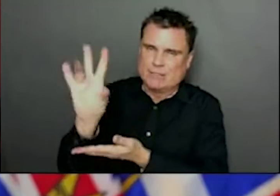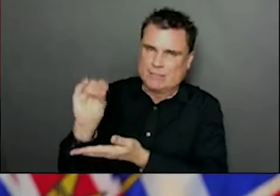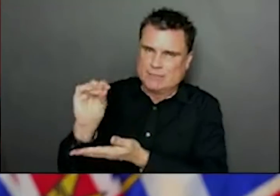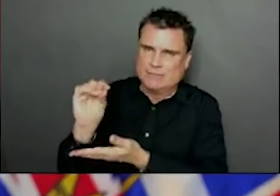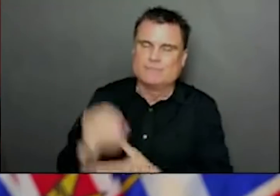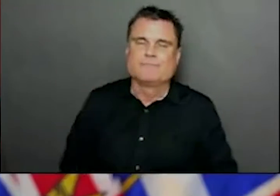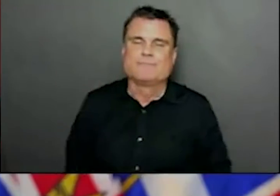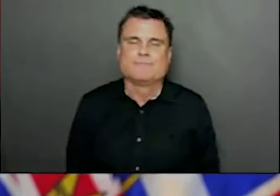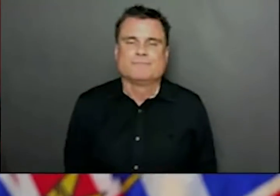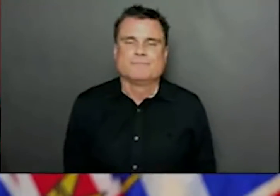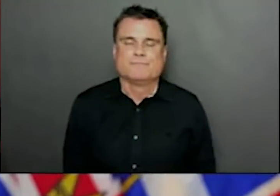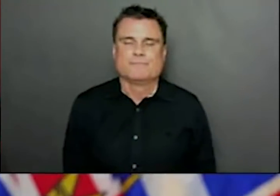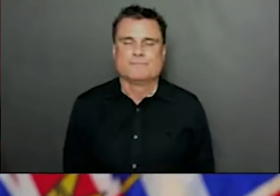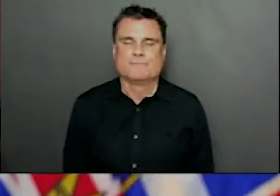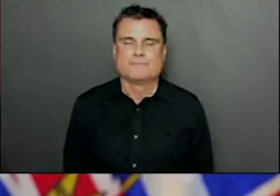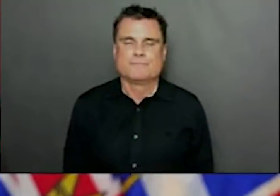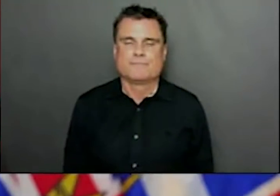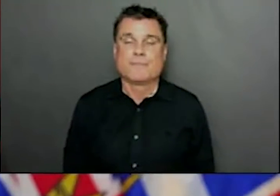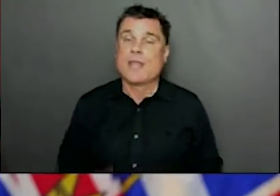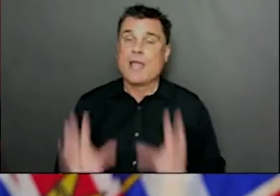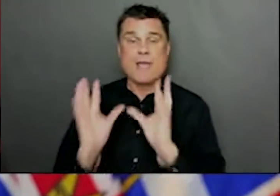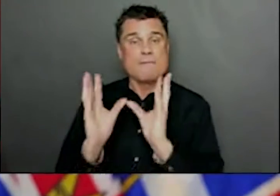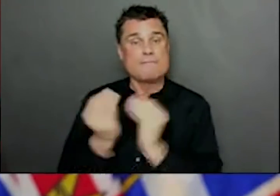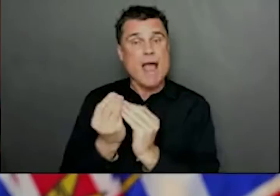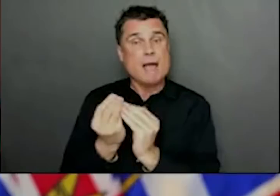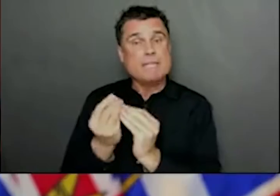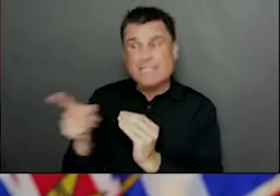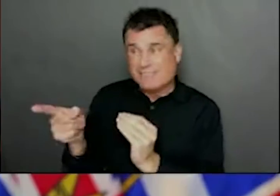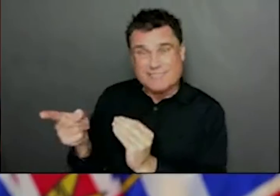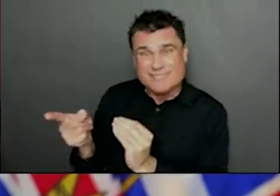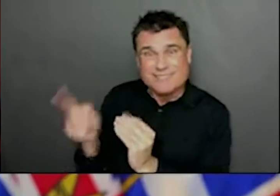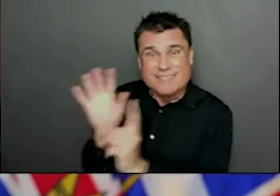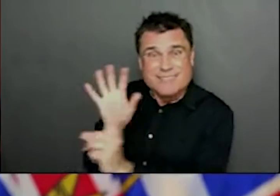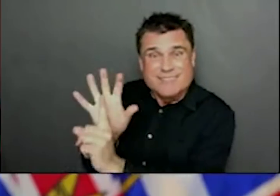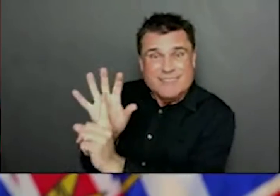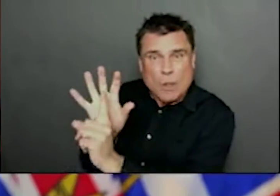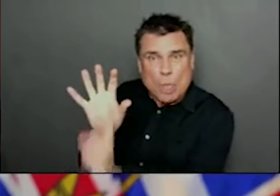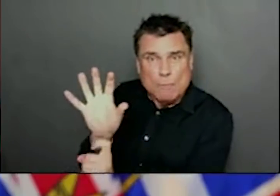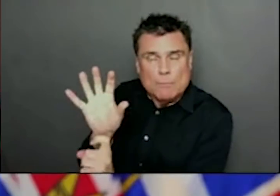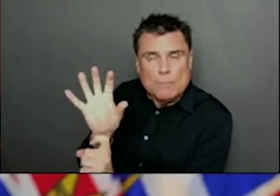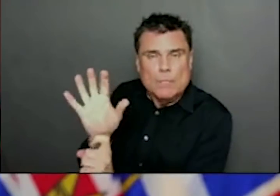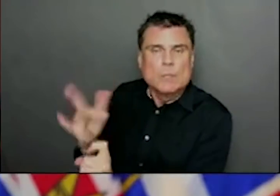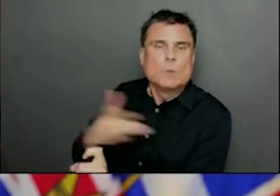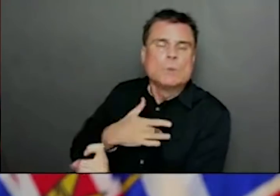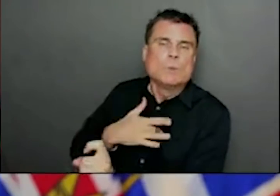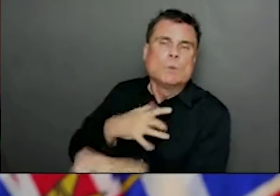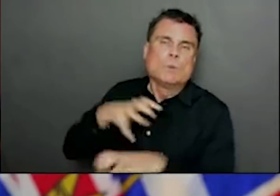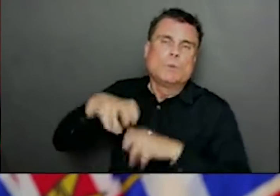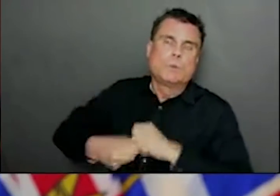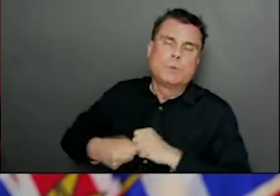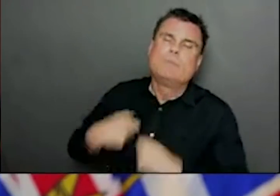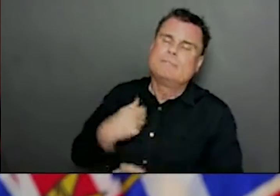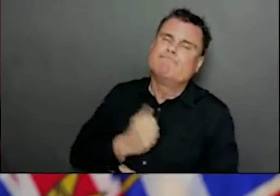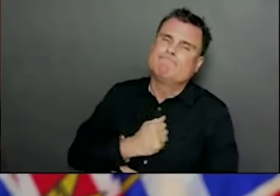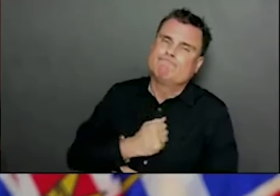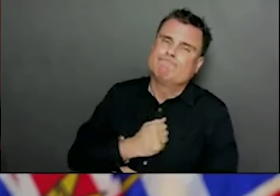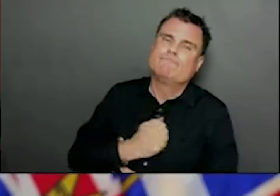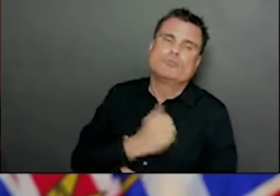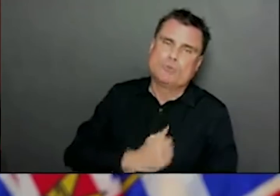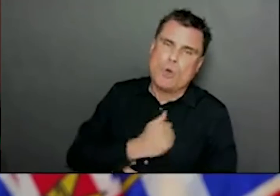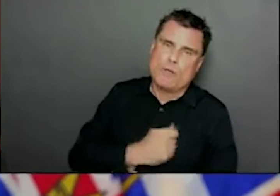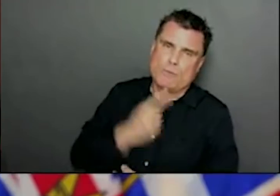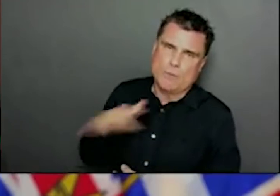8 people and all of our people who have died from COVID-19. We know that